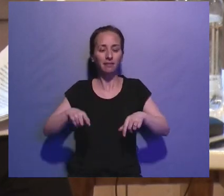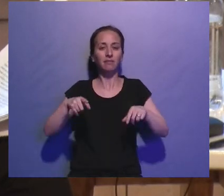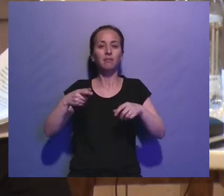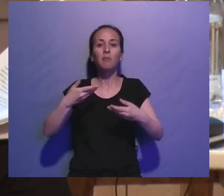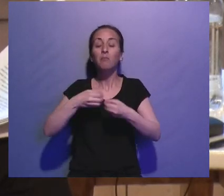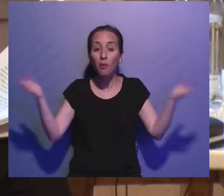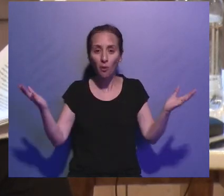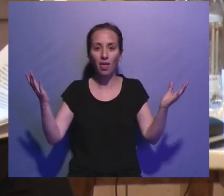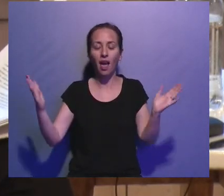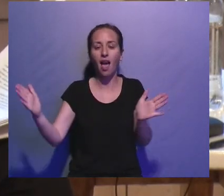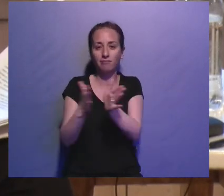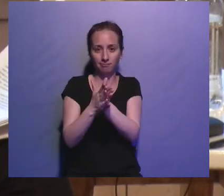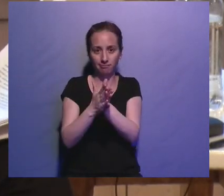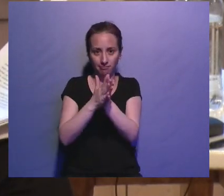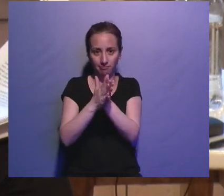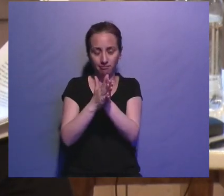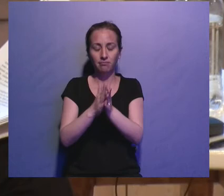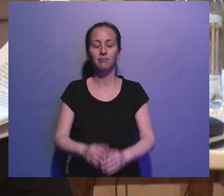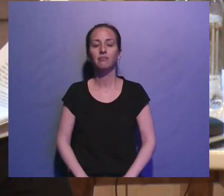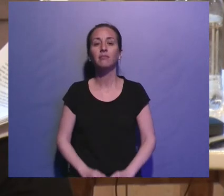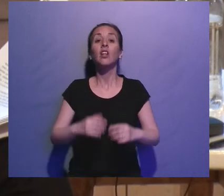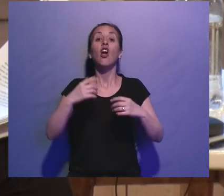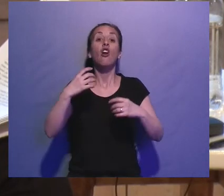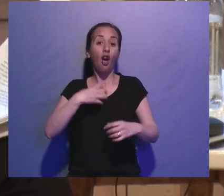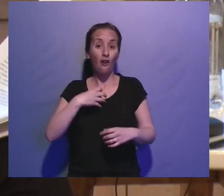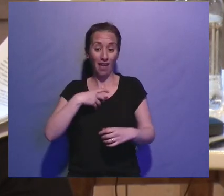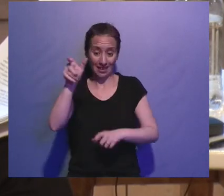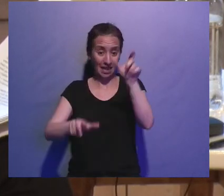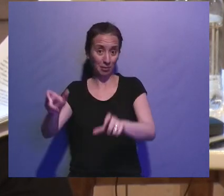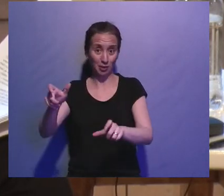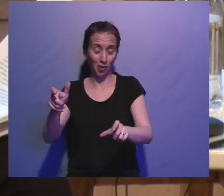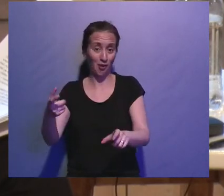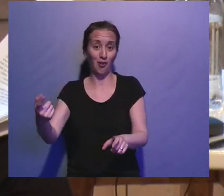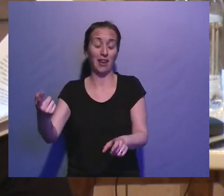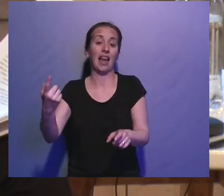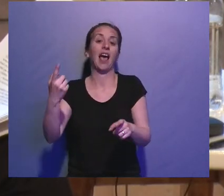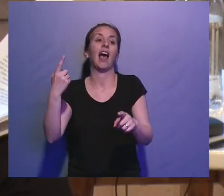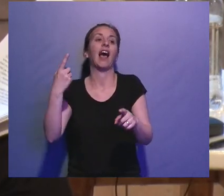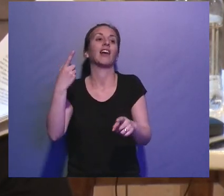to co-create public policies. The lack of trust